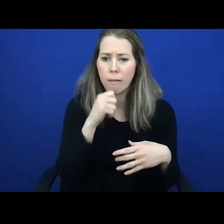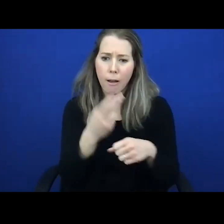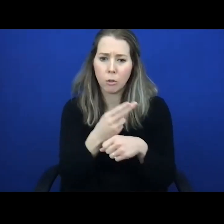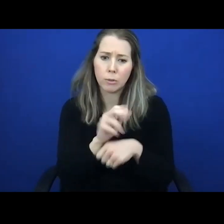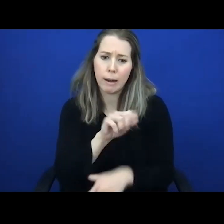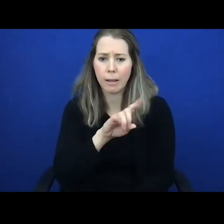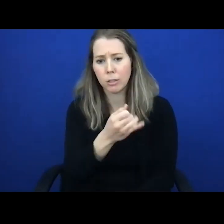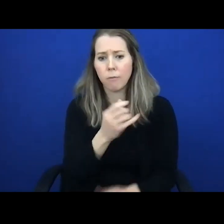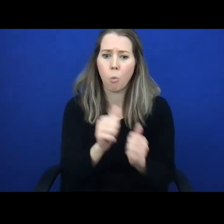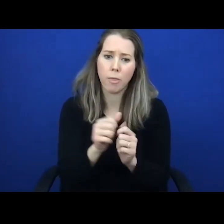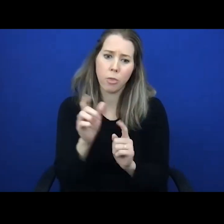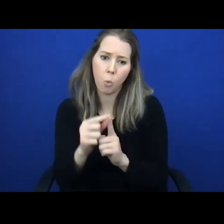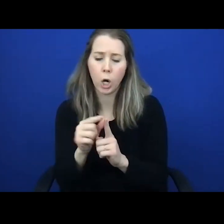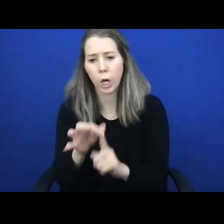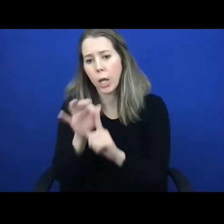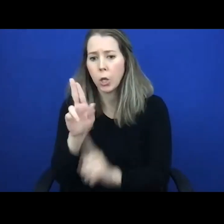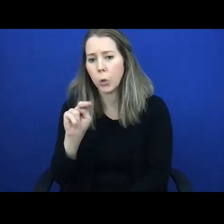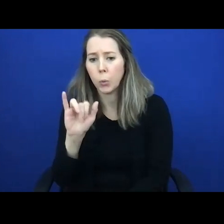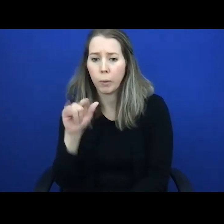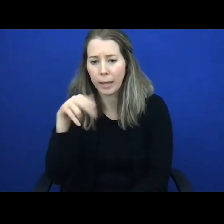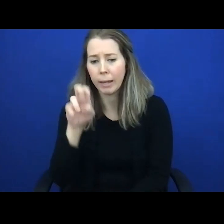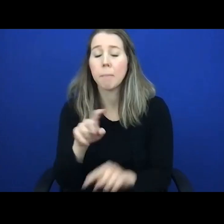anyway, that are maybe